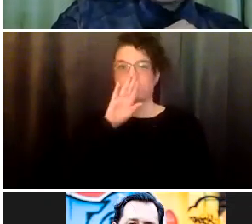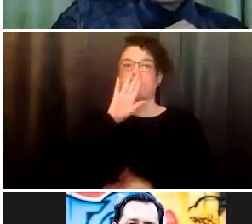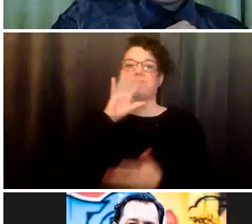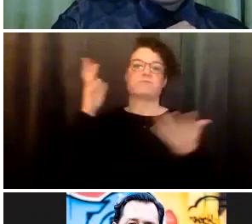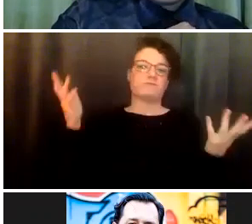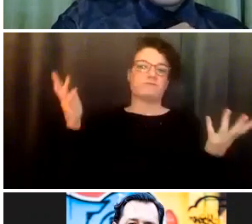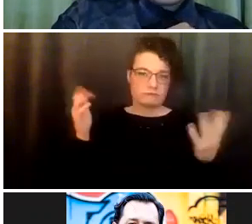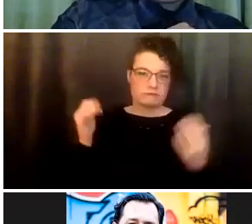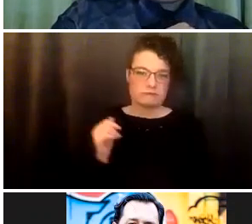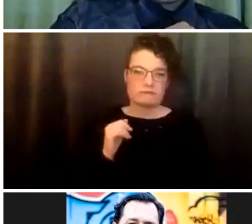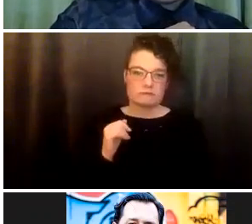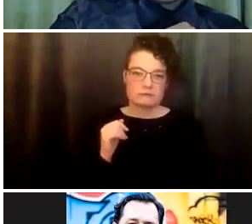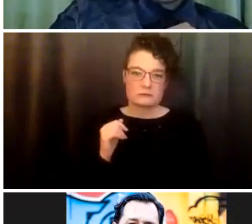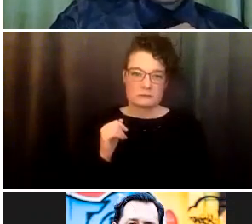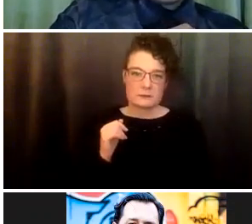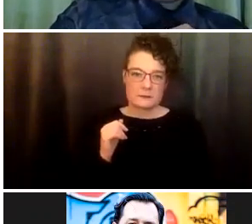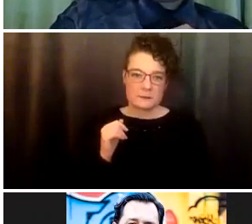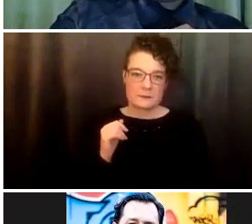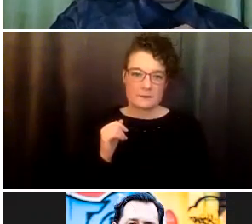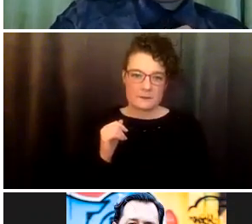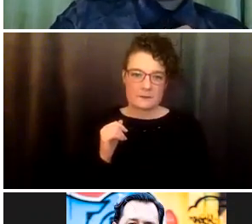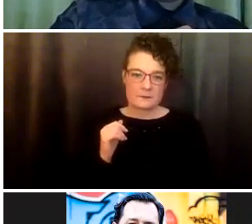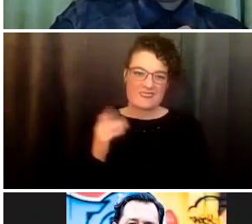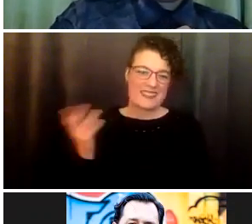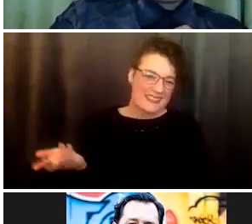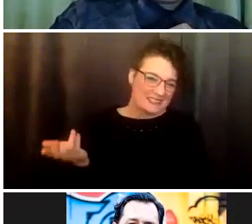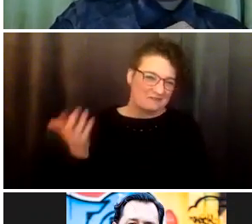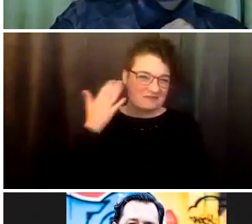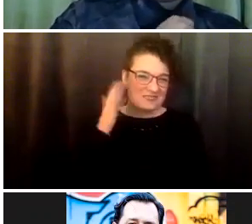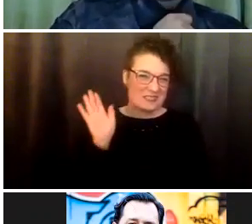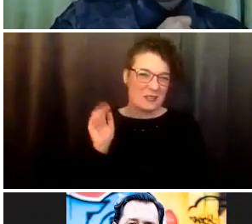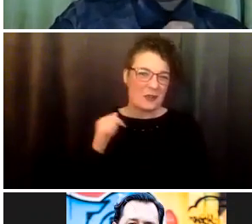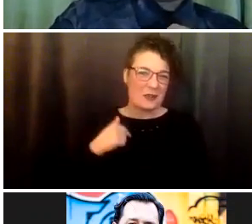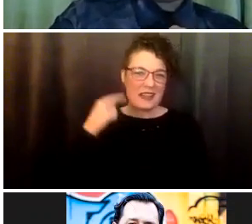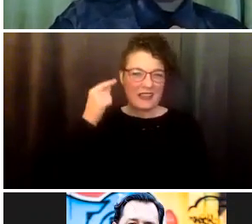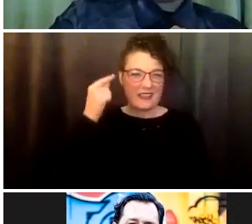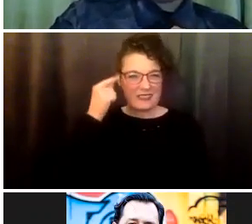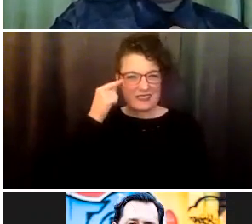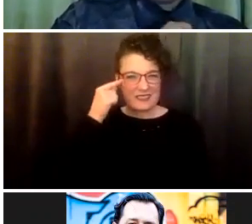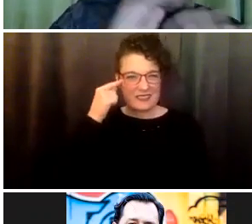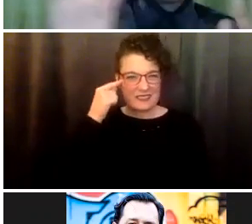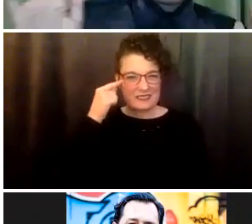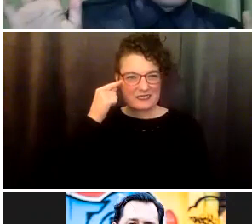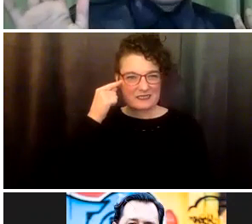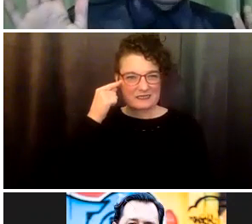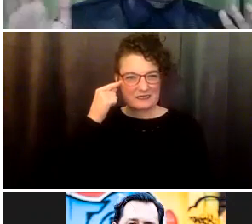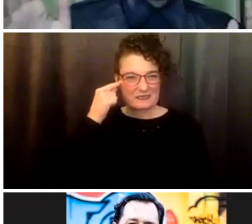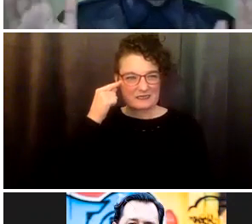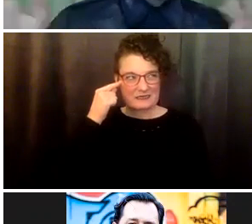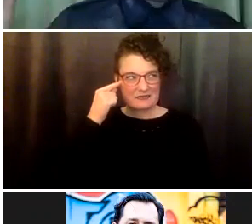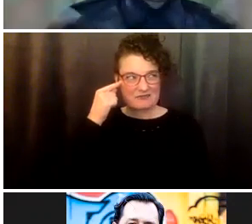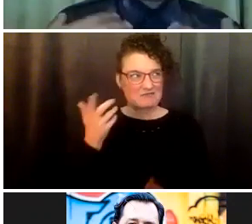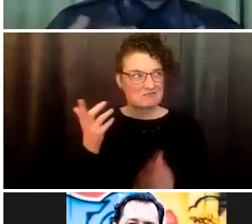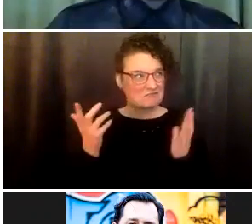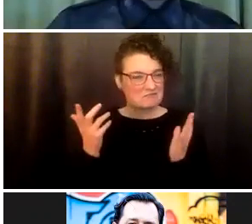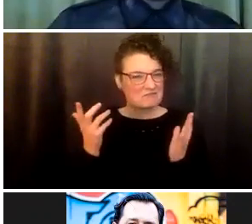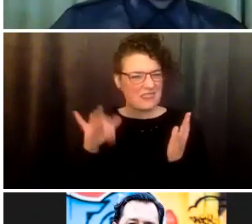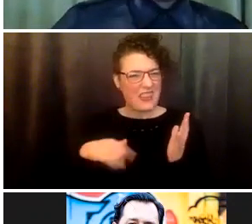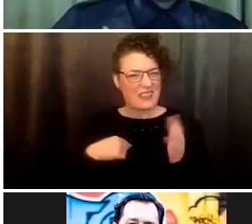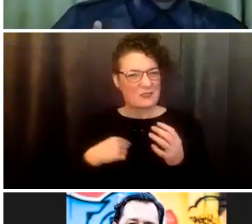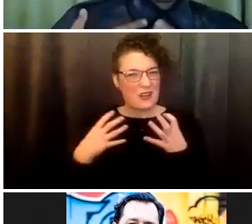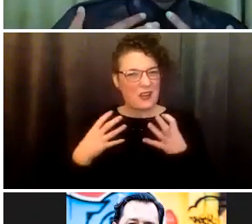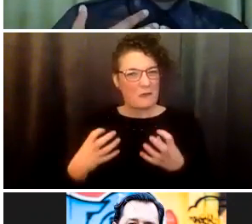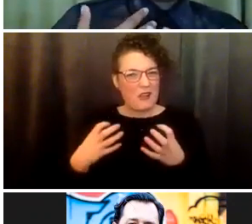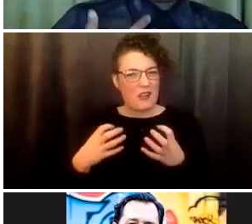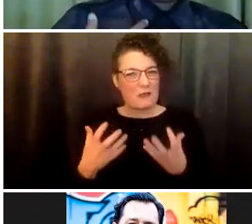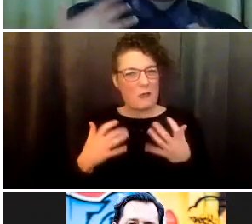And like, I don't know, I think that's kind of like all I wanted. It was just to be able to